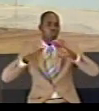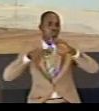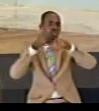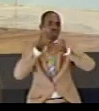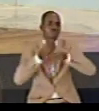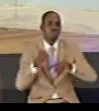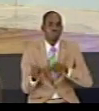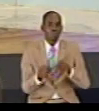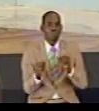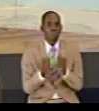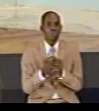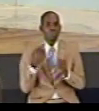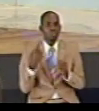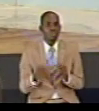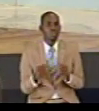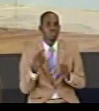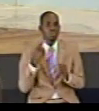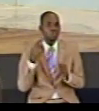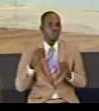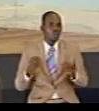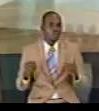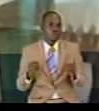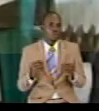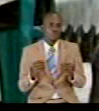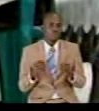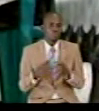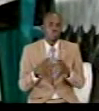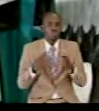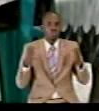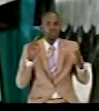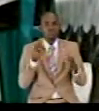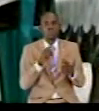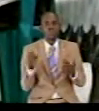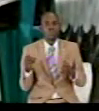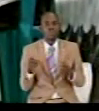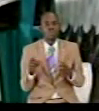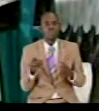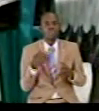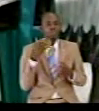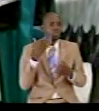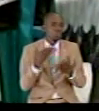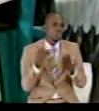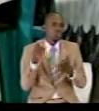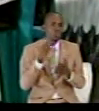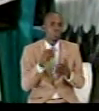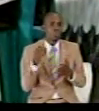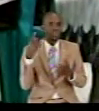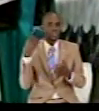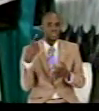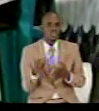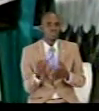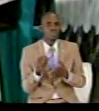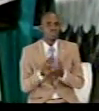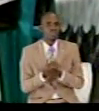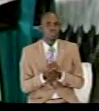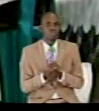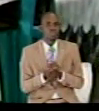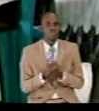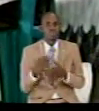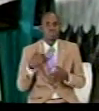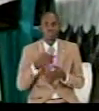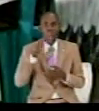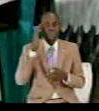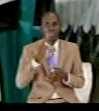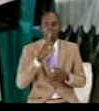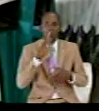there is a river, the streams whereof shall make glad the city of God. We shall be